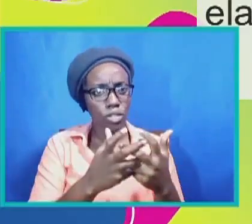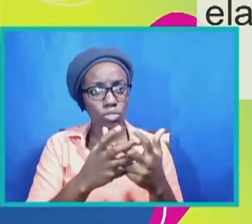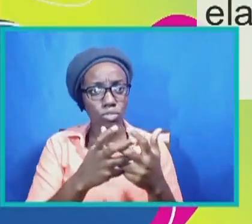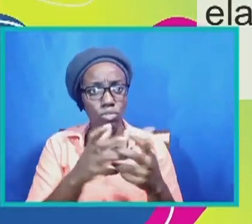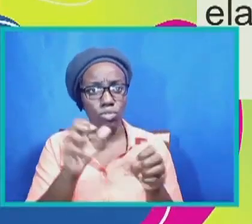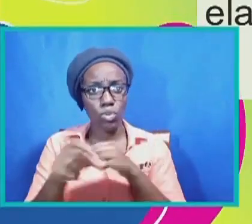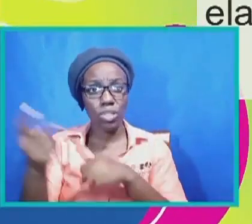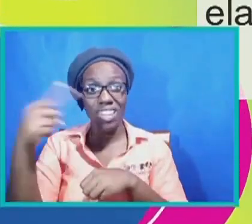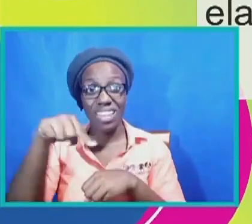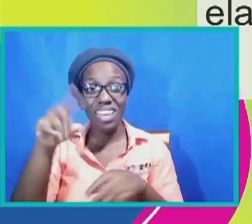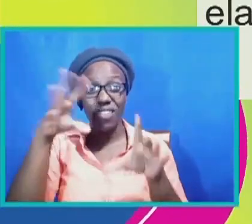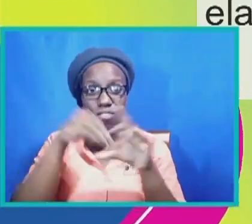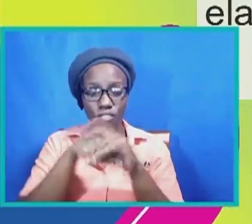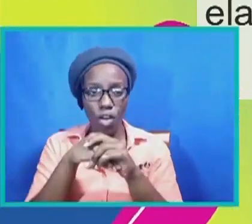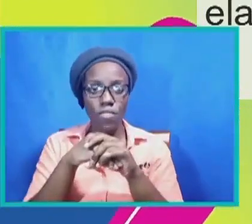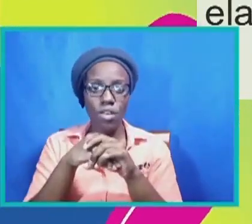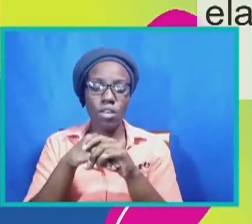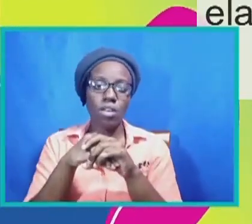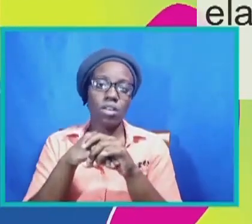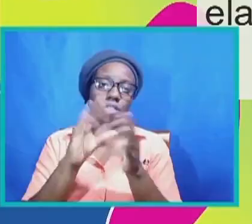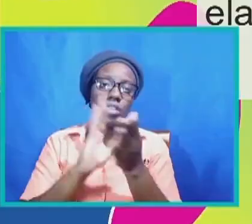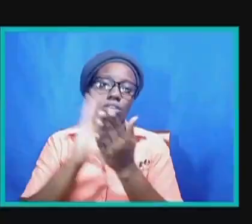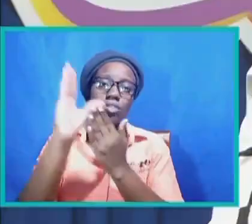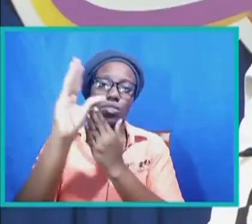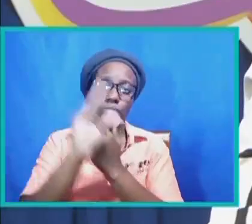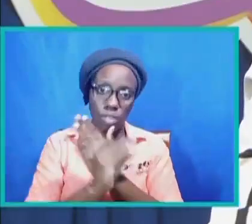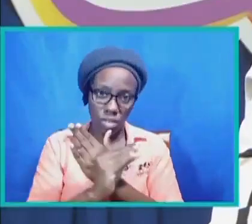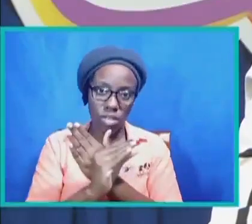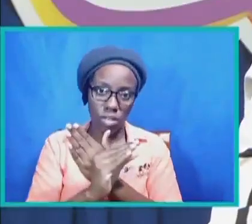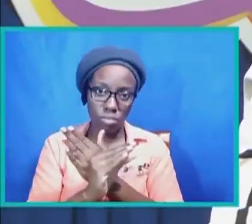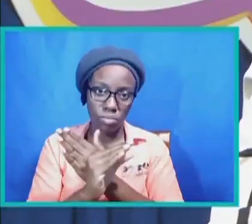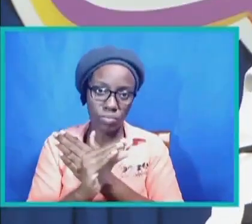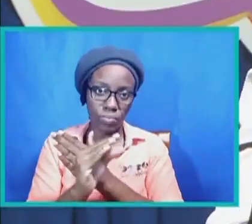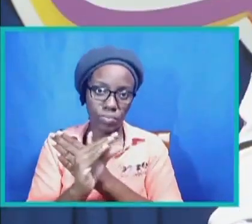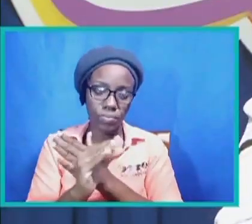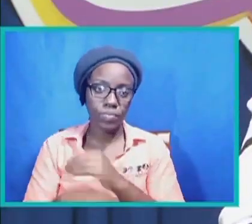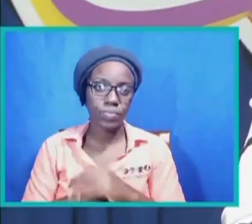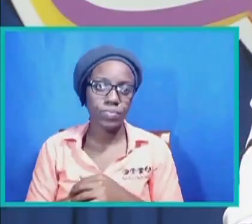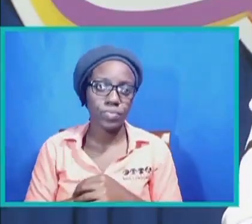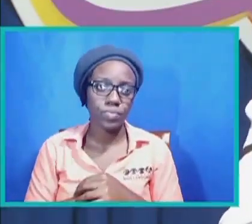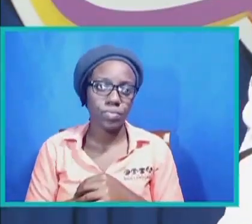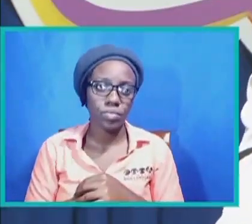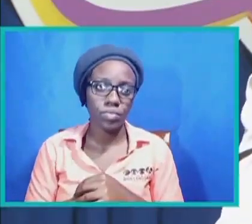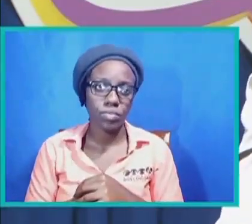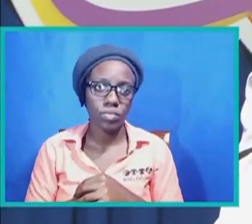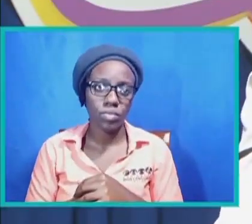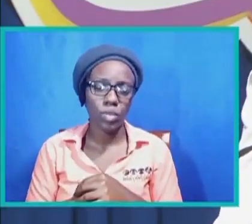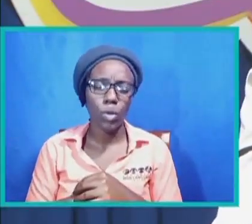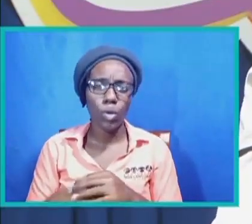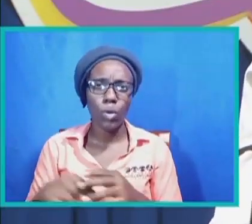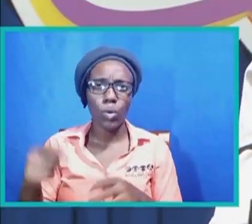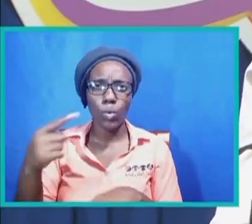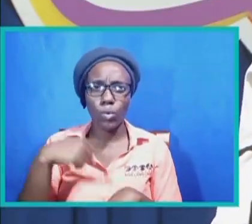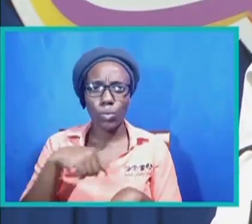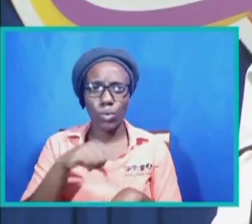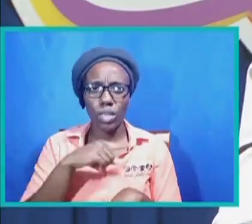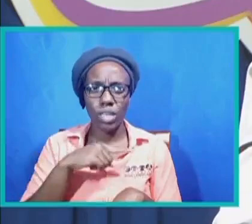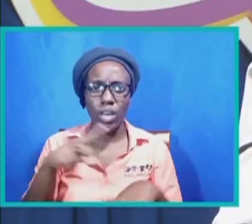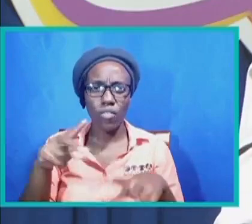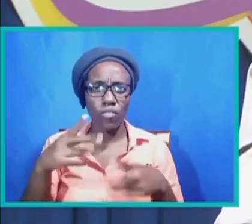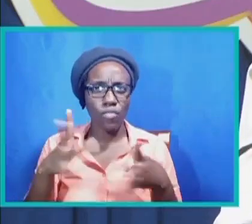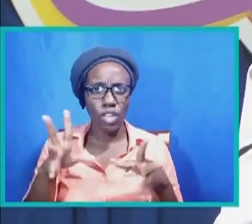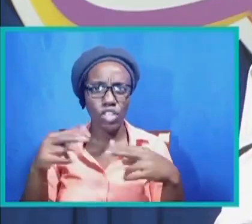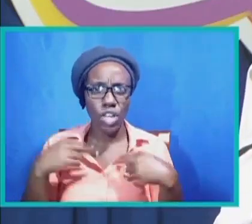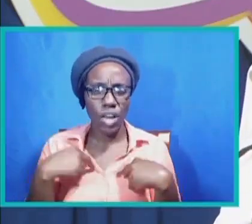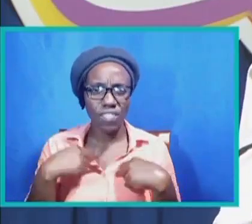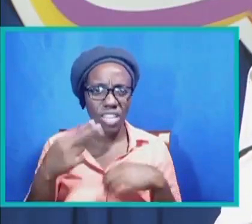That would be quite easy to replicate at the primary and secondary level. You already have the National Parents Teachers Association,